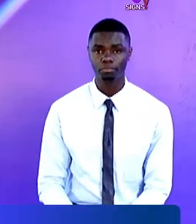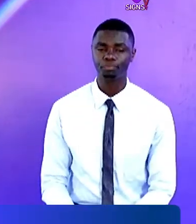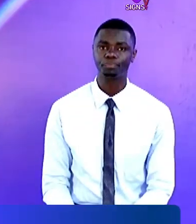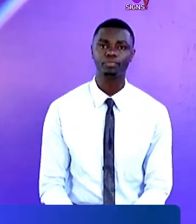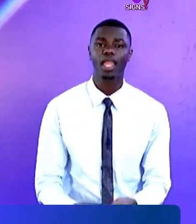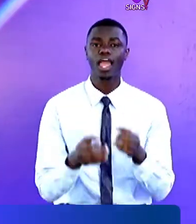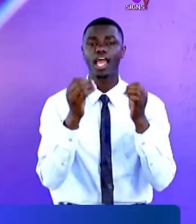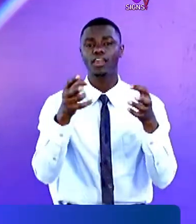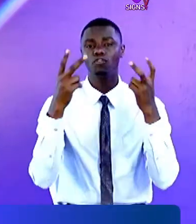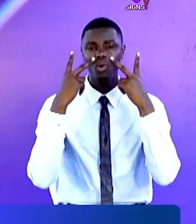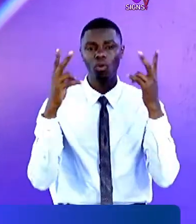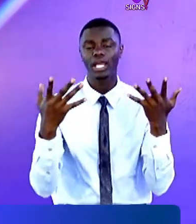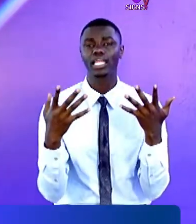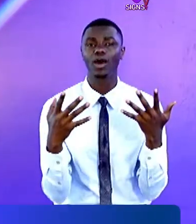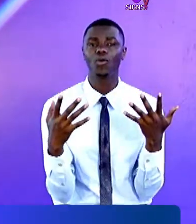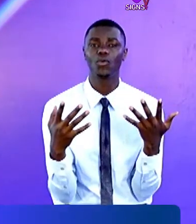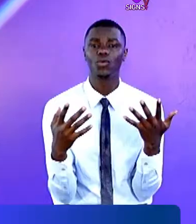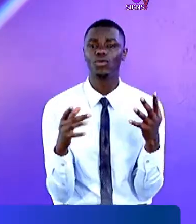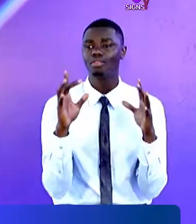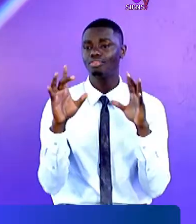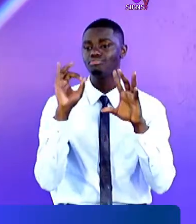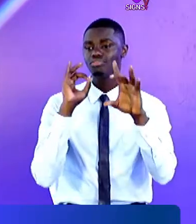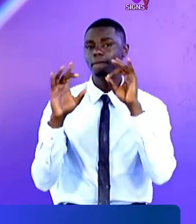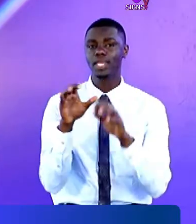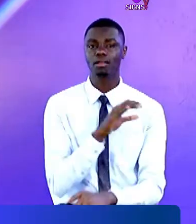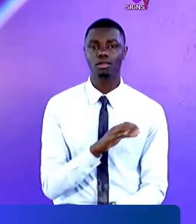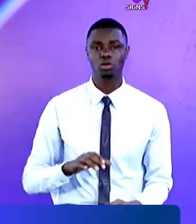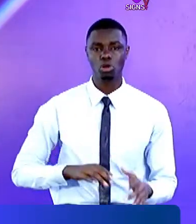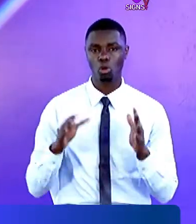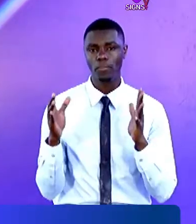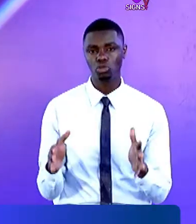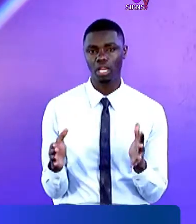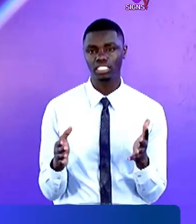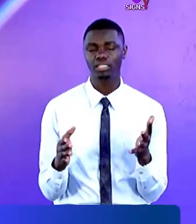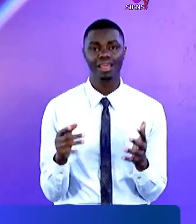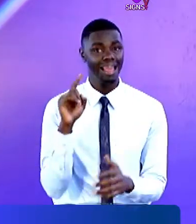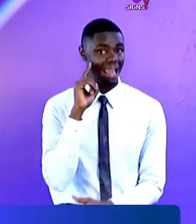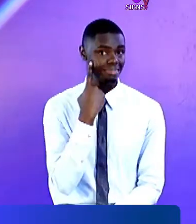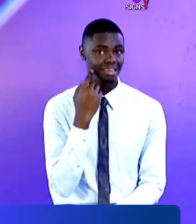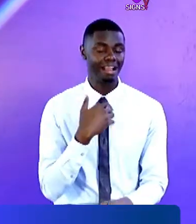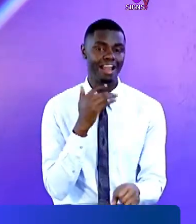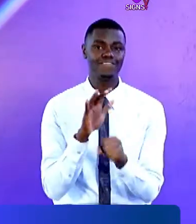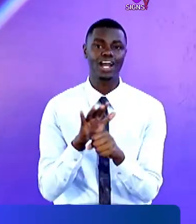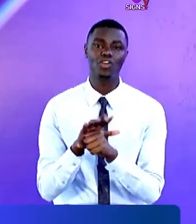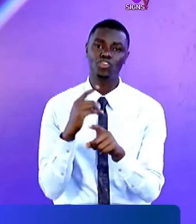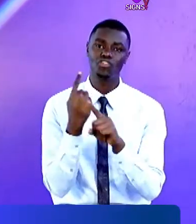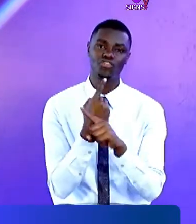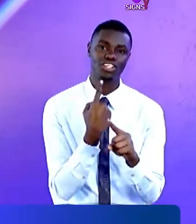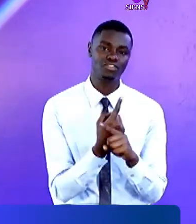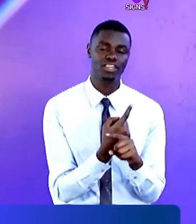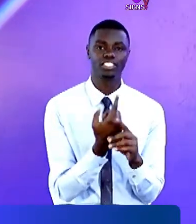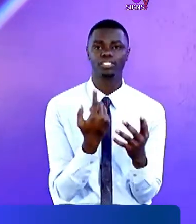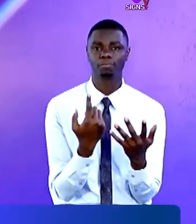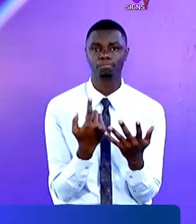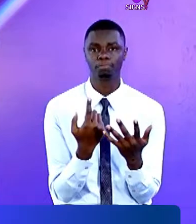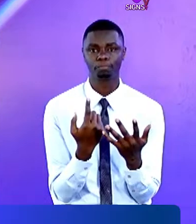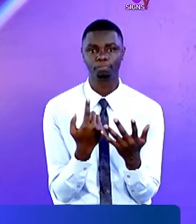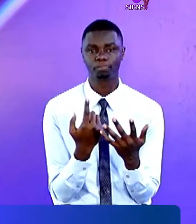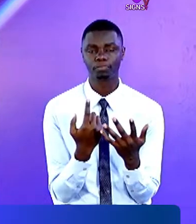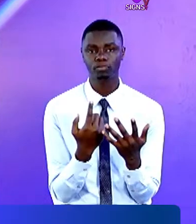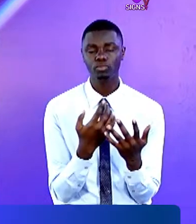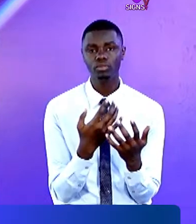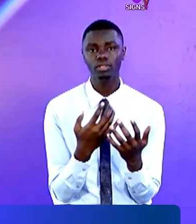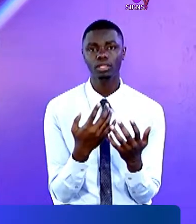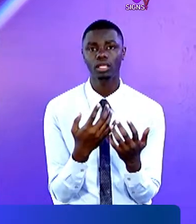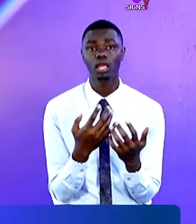if you look at how they usually pick these commissioners and the rest, yeah, I think there's a lot of influence of the state in them. Do you want to tell